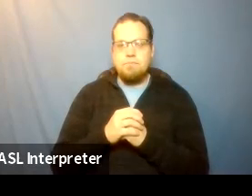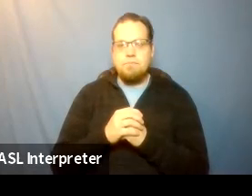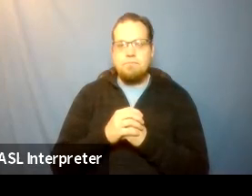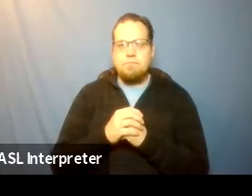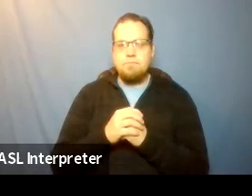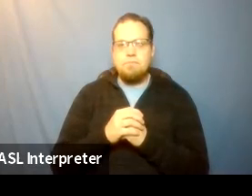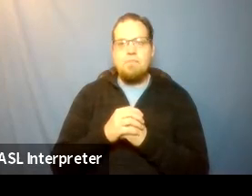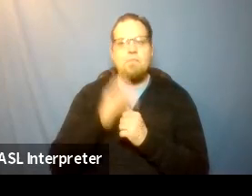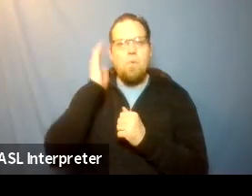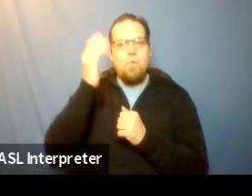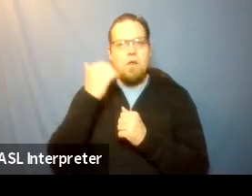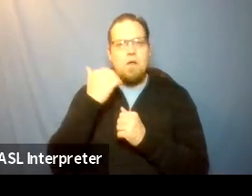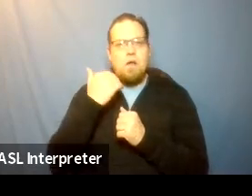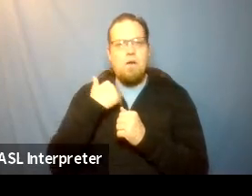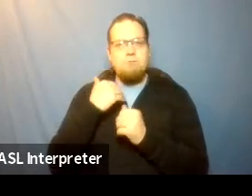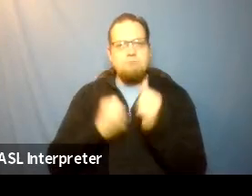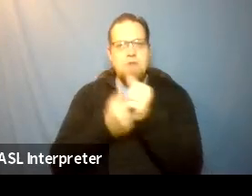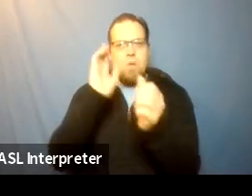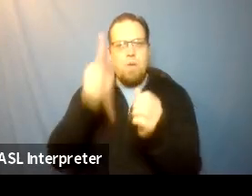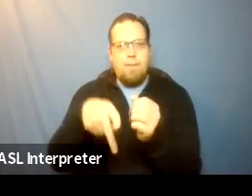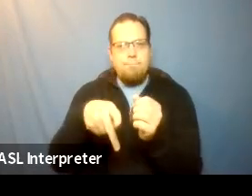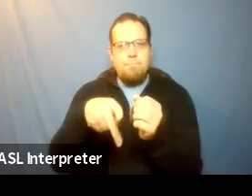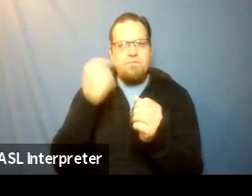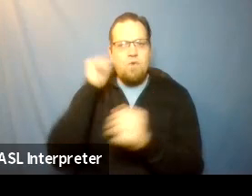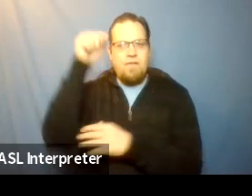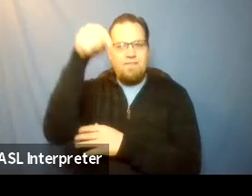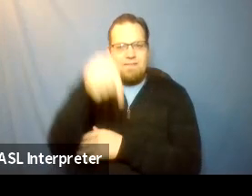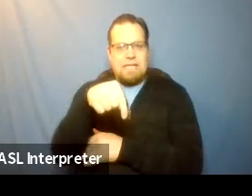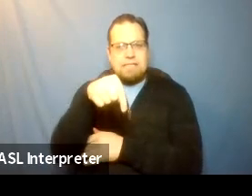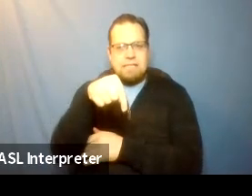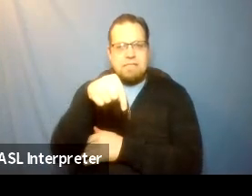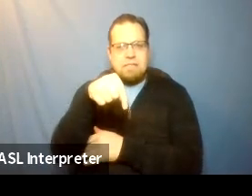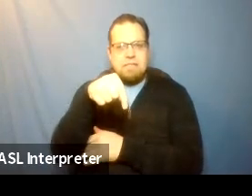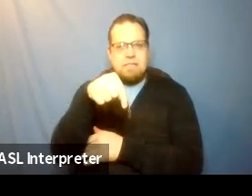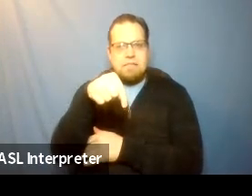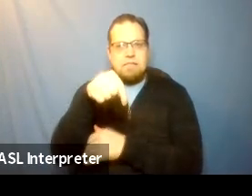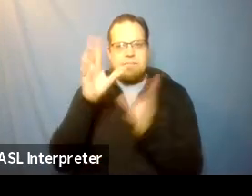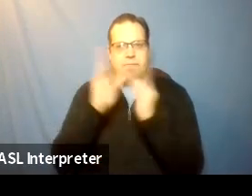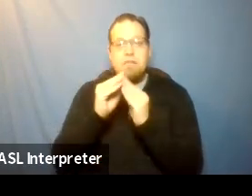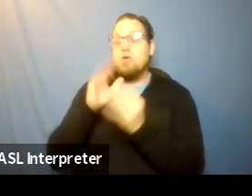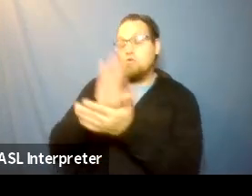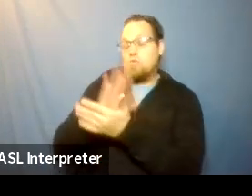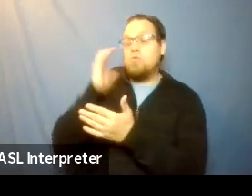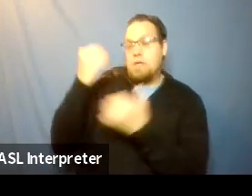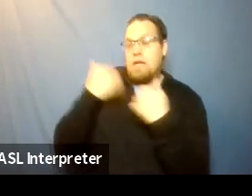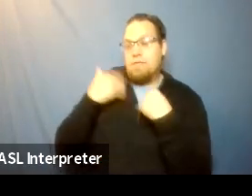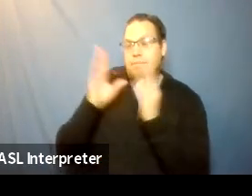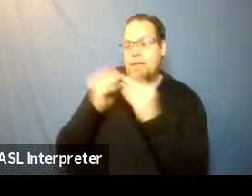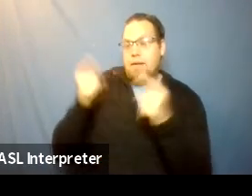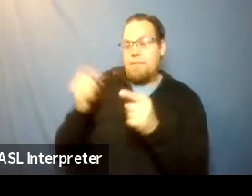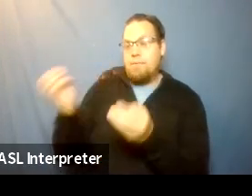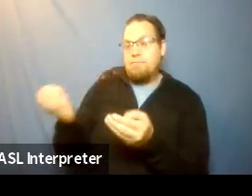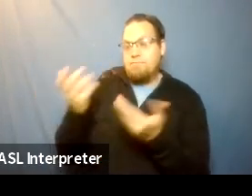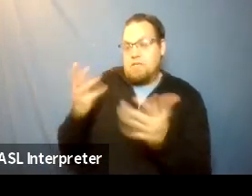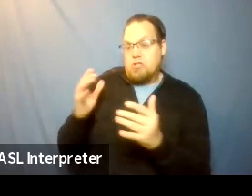Are there going to be a follow-up to this session? Their schools will have sessions when we come back from spring